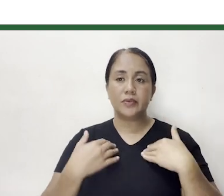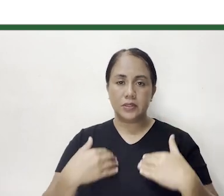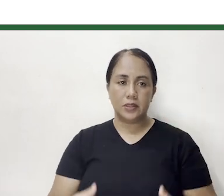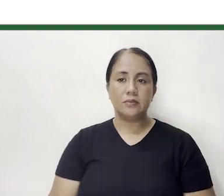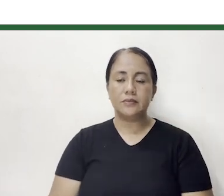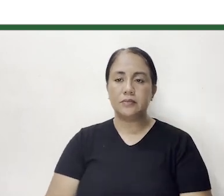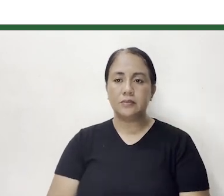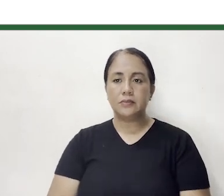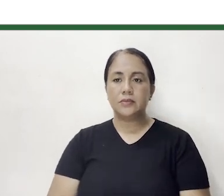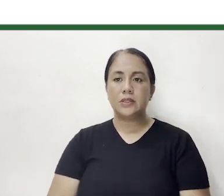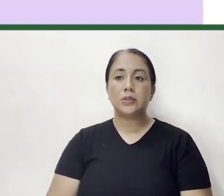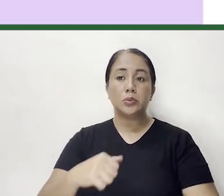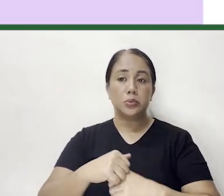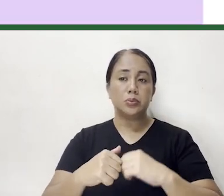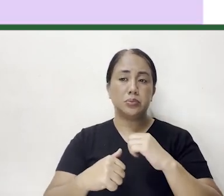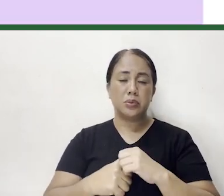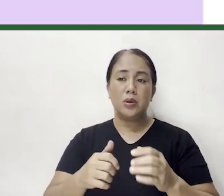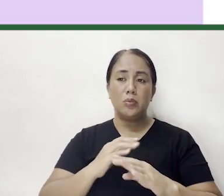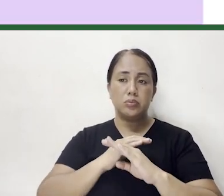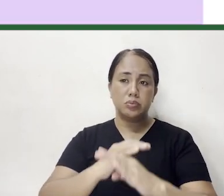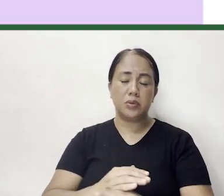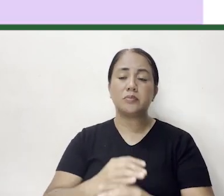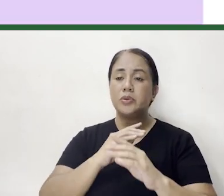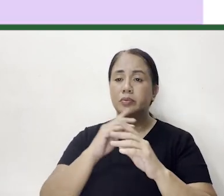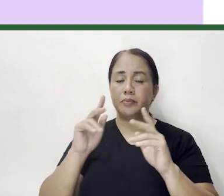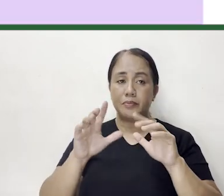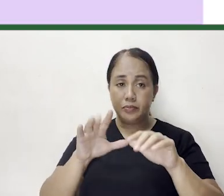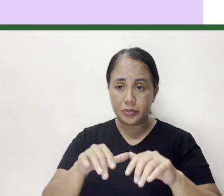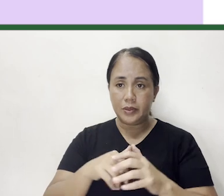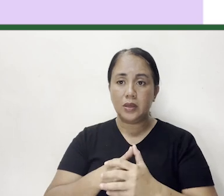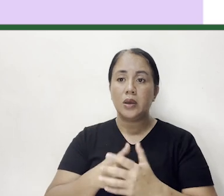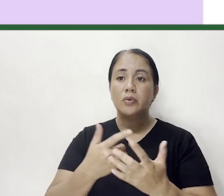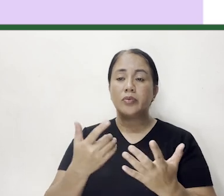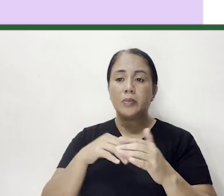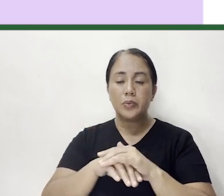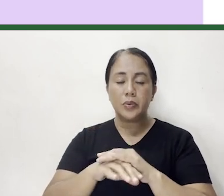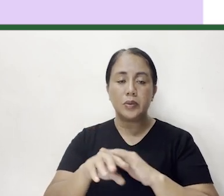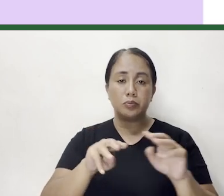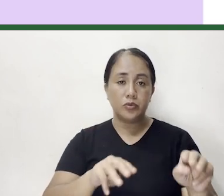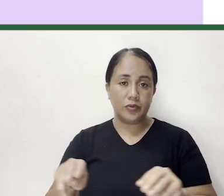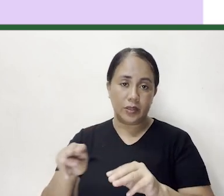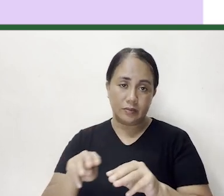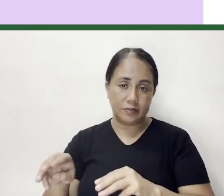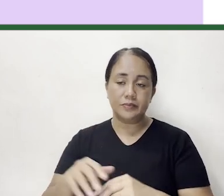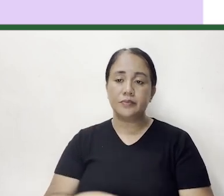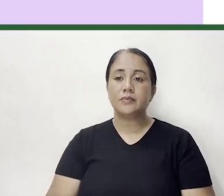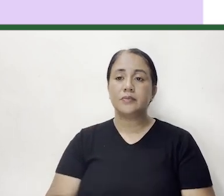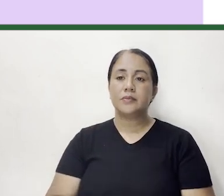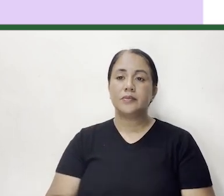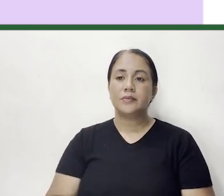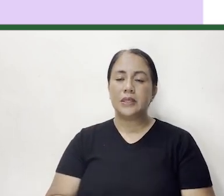B. Physical. Structural obstacles prevent people with disabilities from accessing and